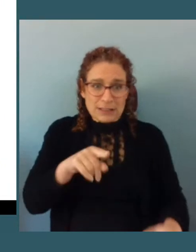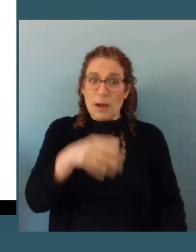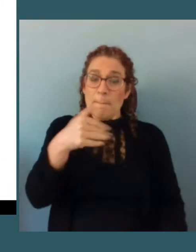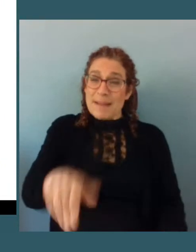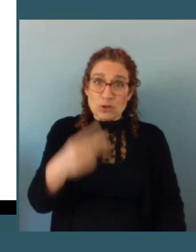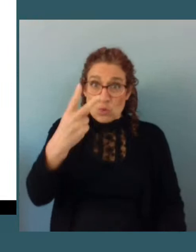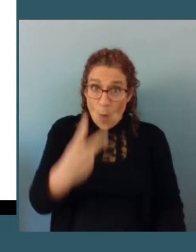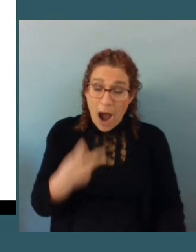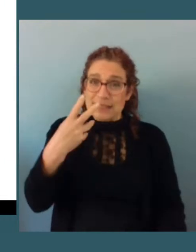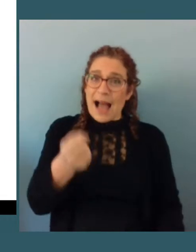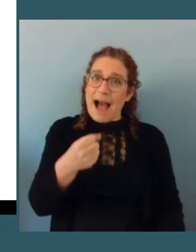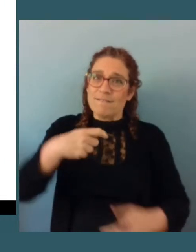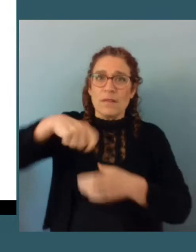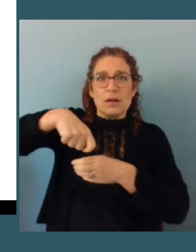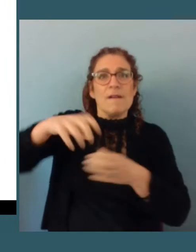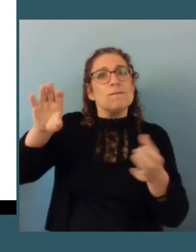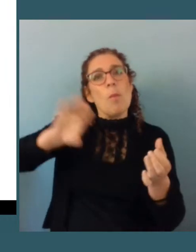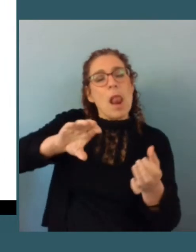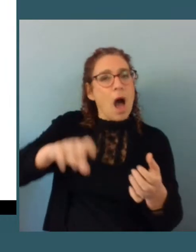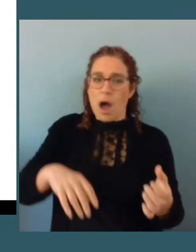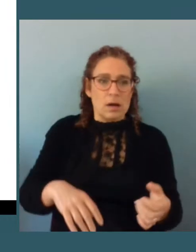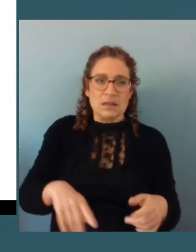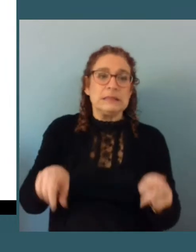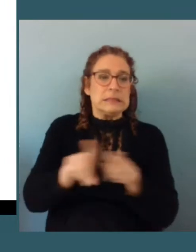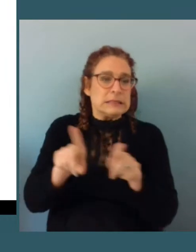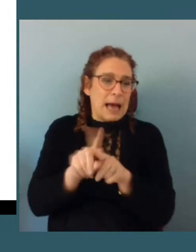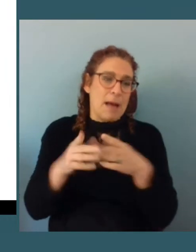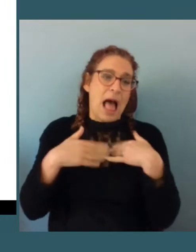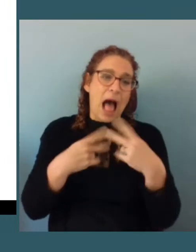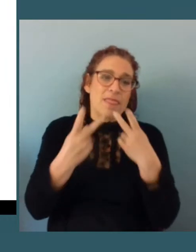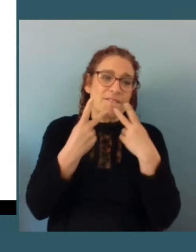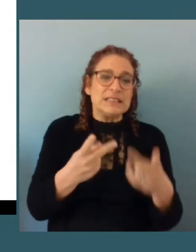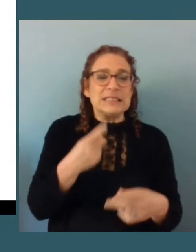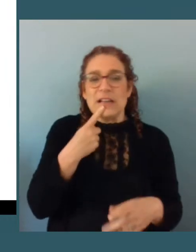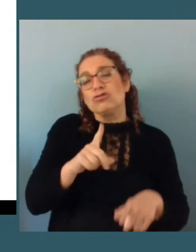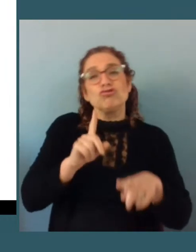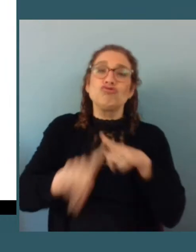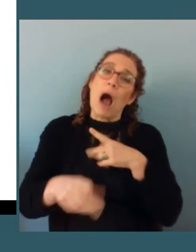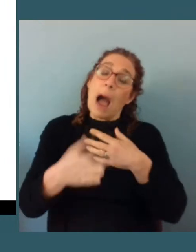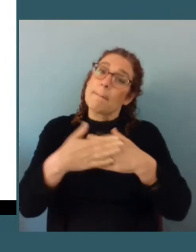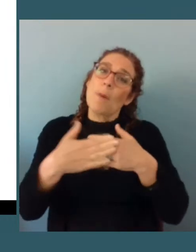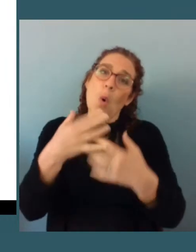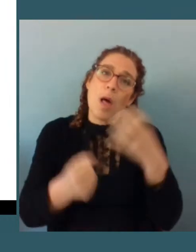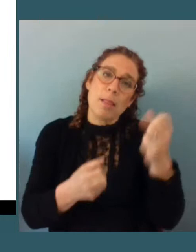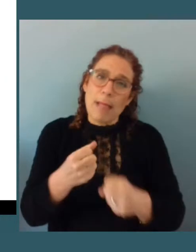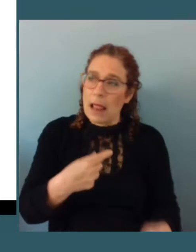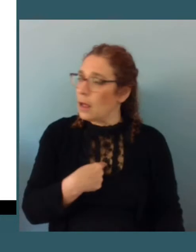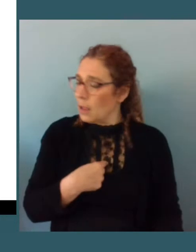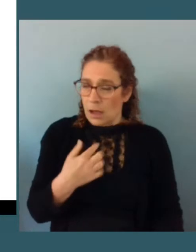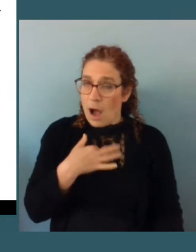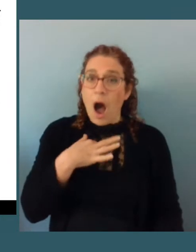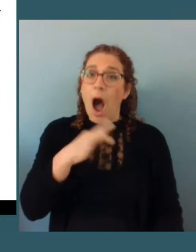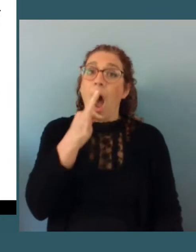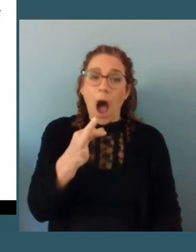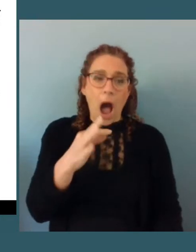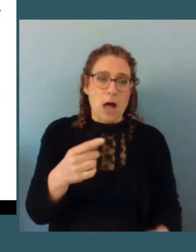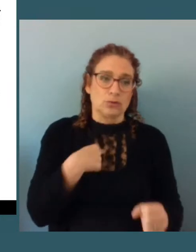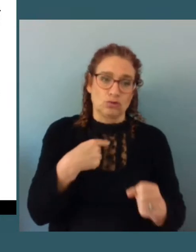from the health visitor. Try with some more milk. I asked to be referred to a dietitian. It was never suggested.